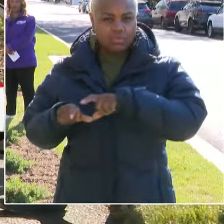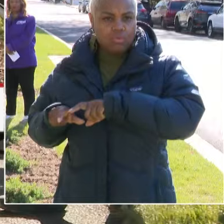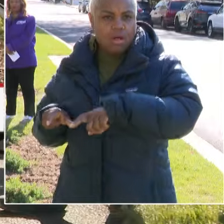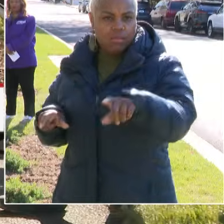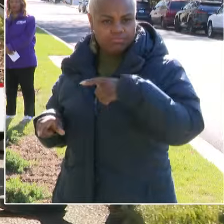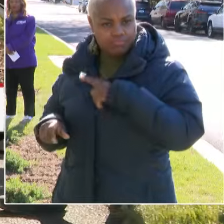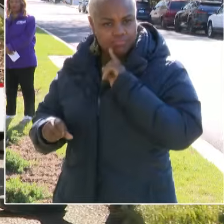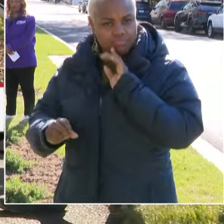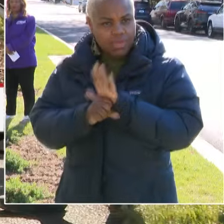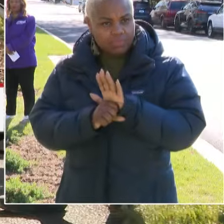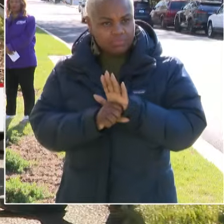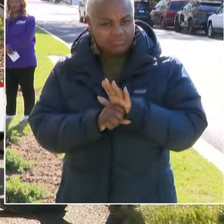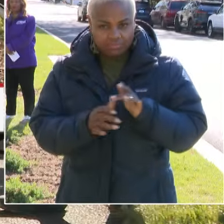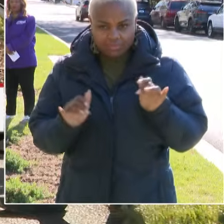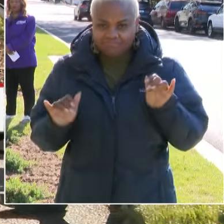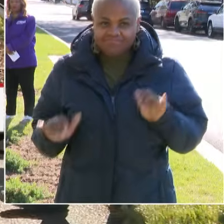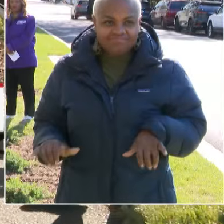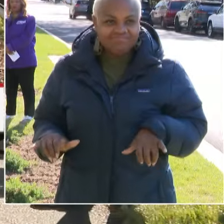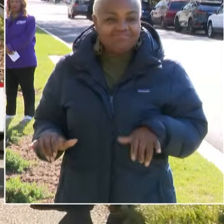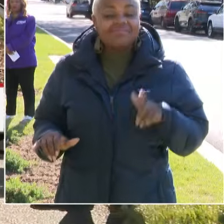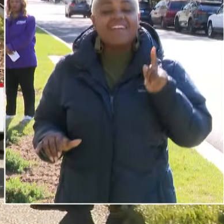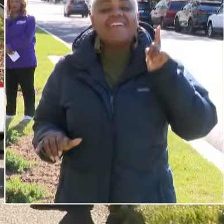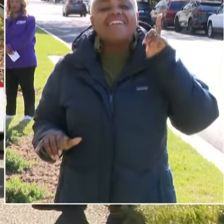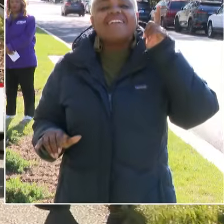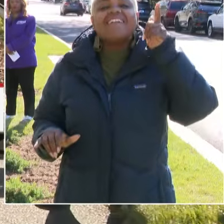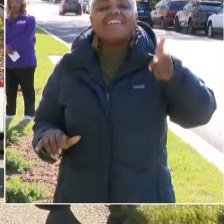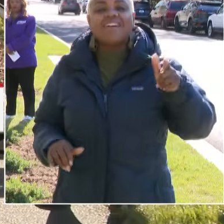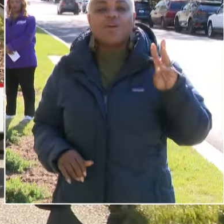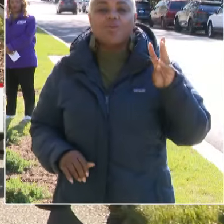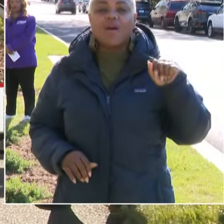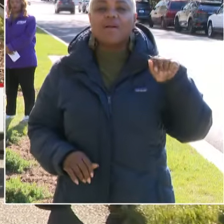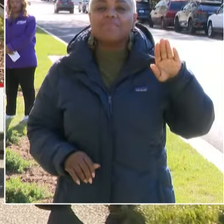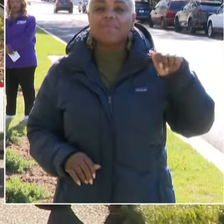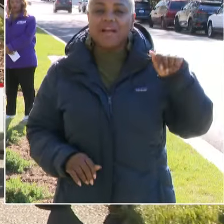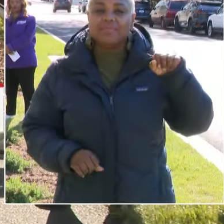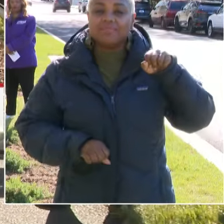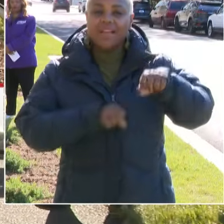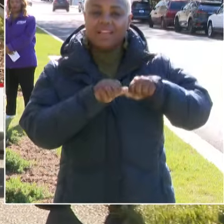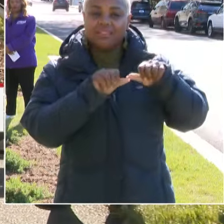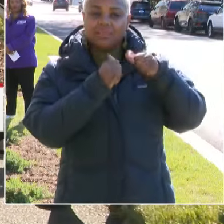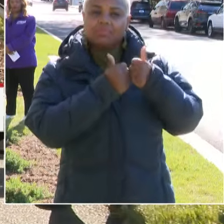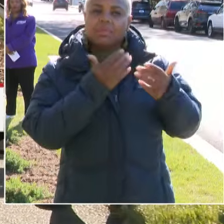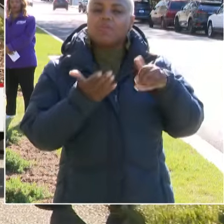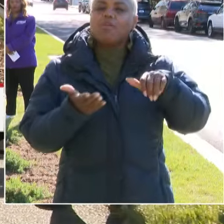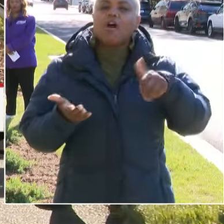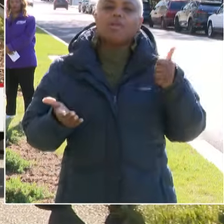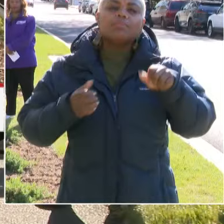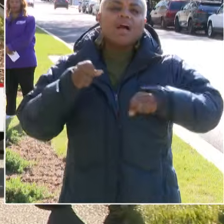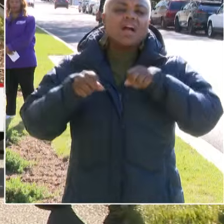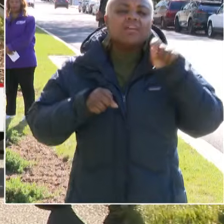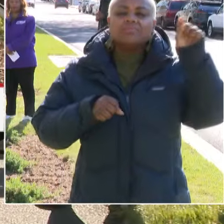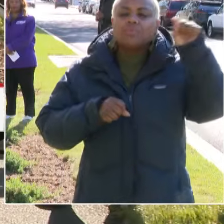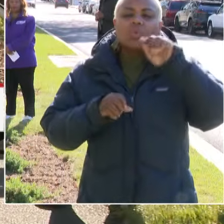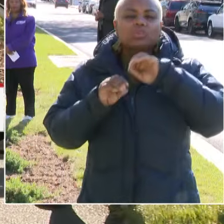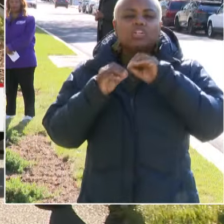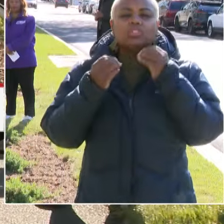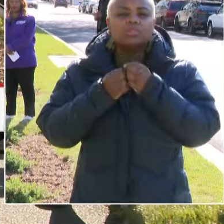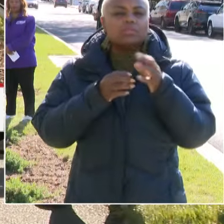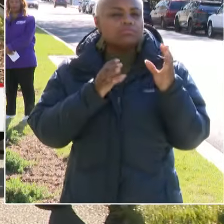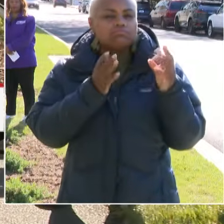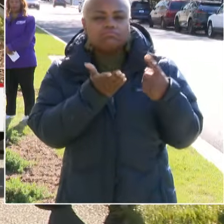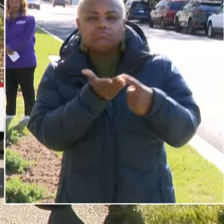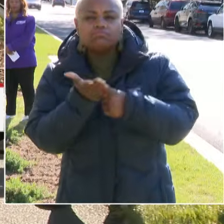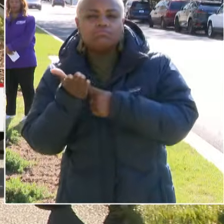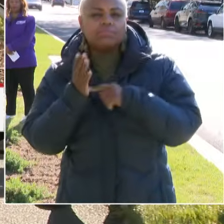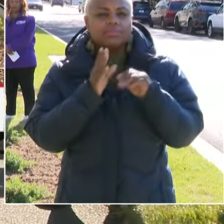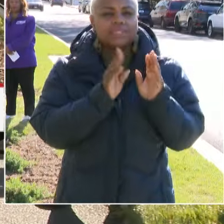with, I think it was WABA, but it could have been another cycling organization that says, I have never heard a mayor